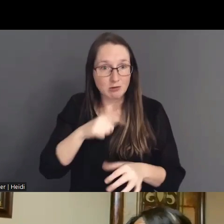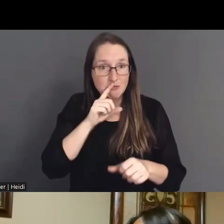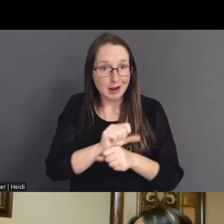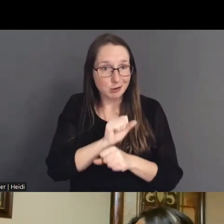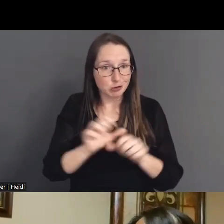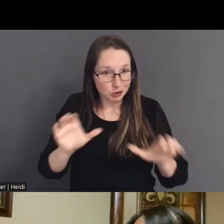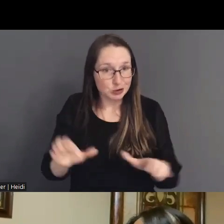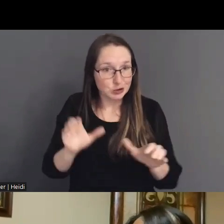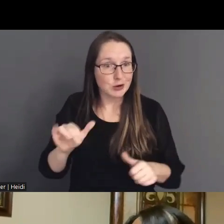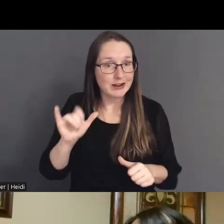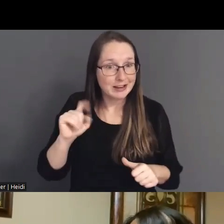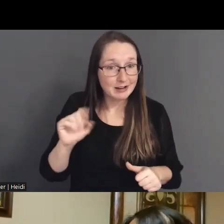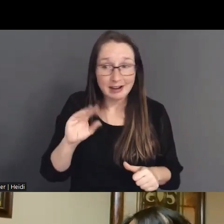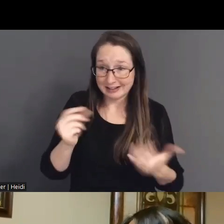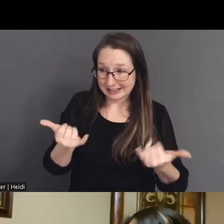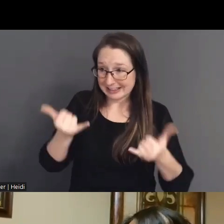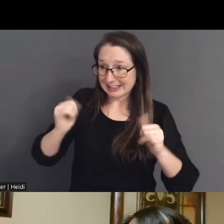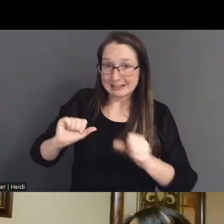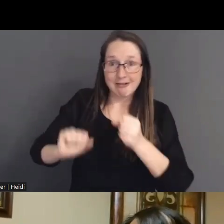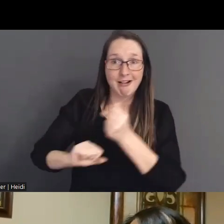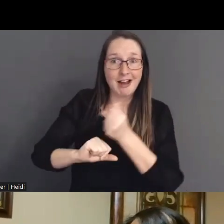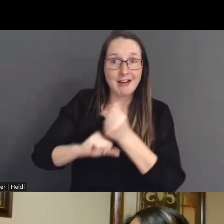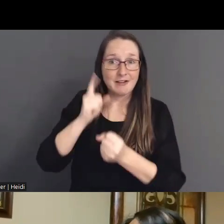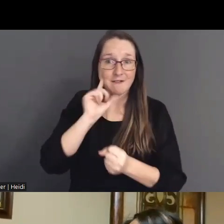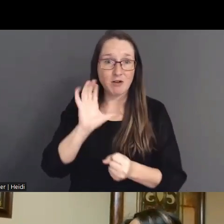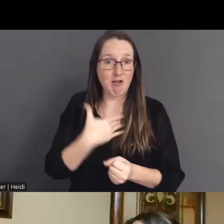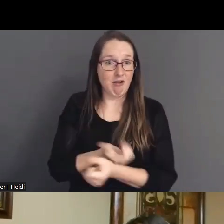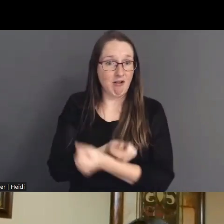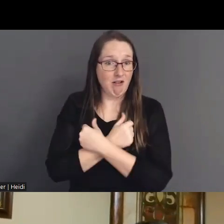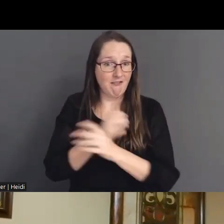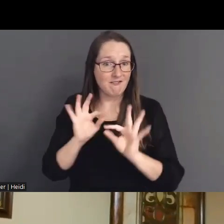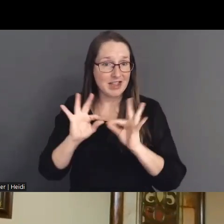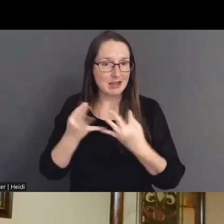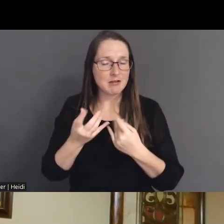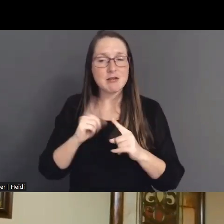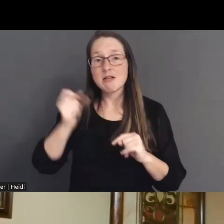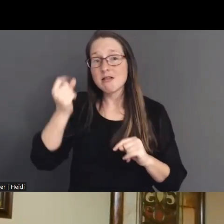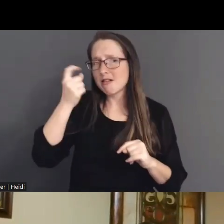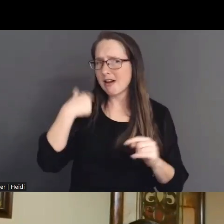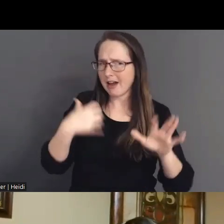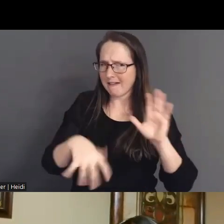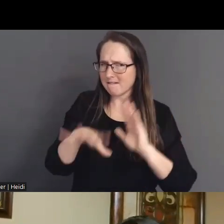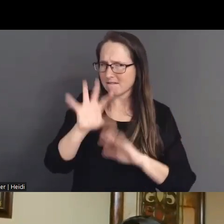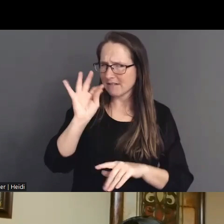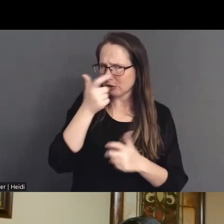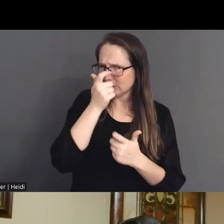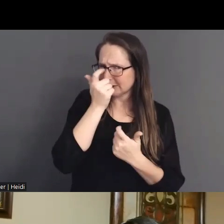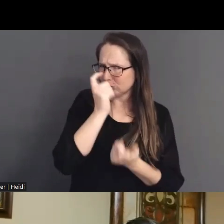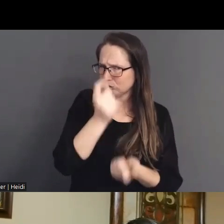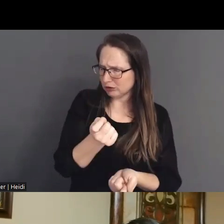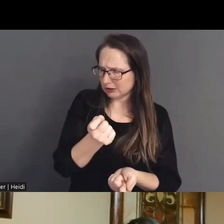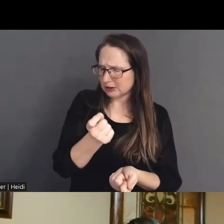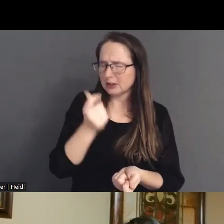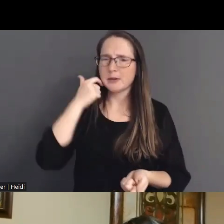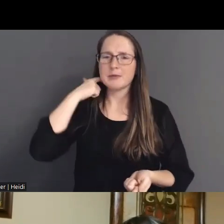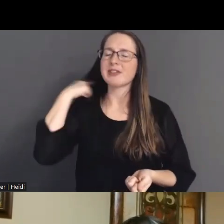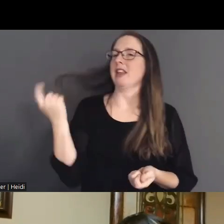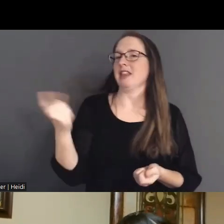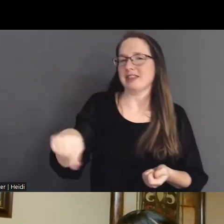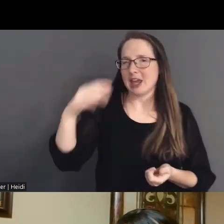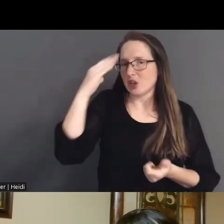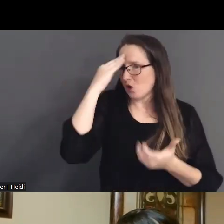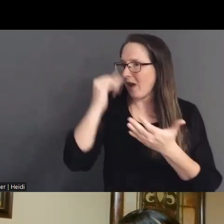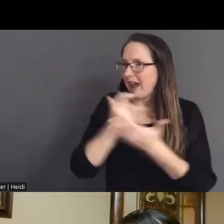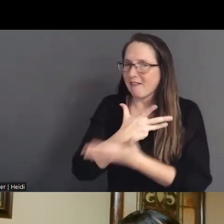this and still advocating for our loved ones. But what I found very, very interesting, they knew everything